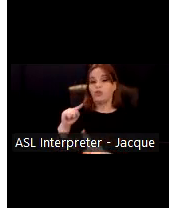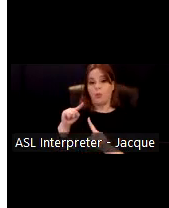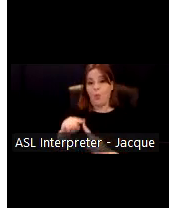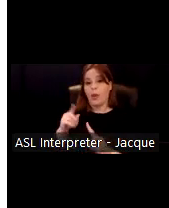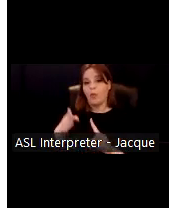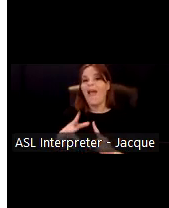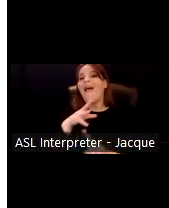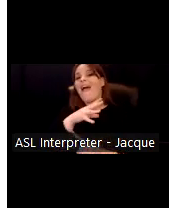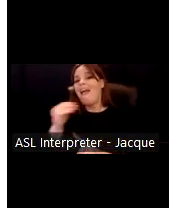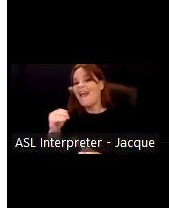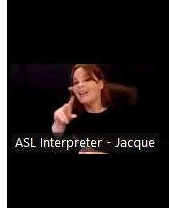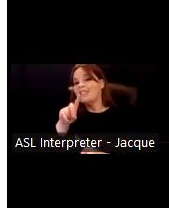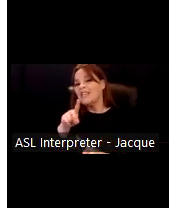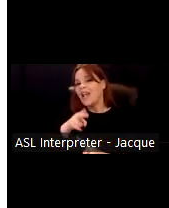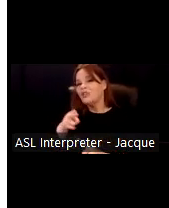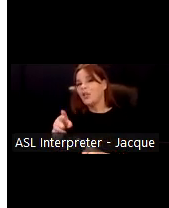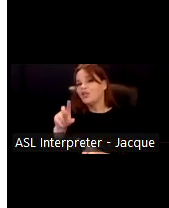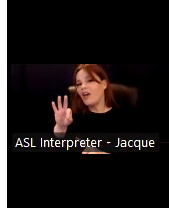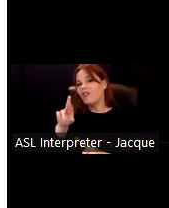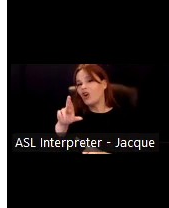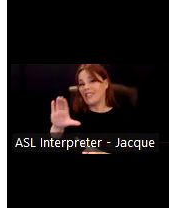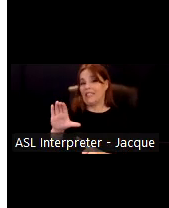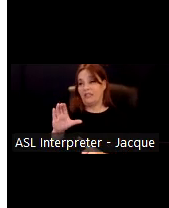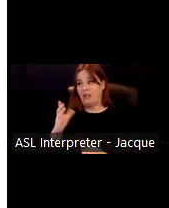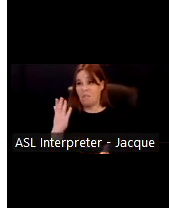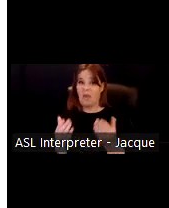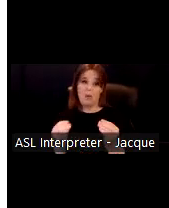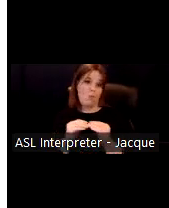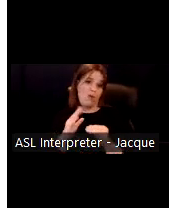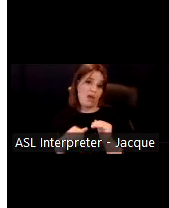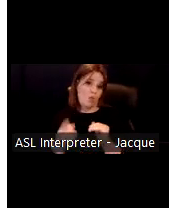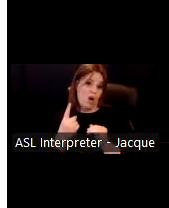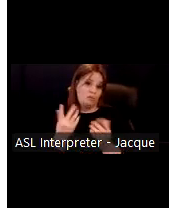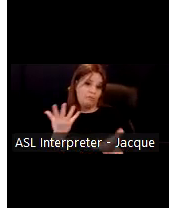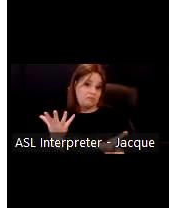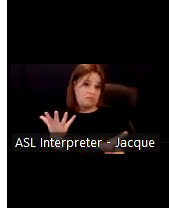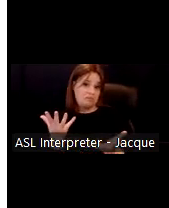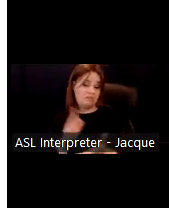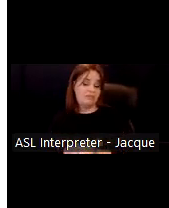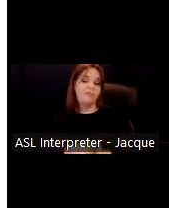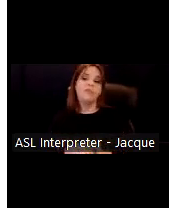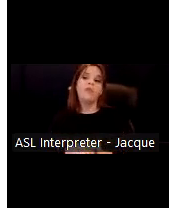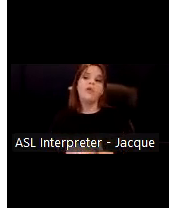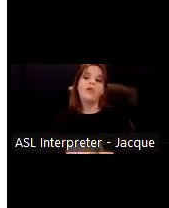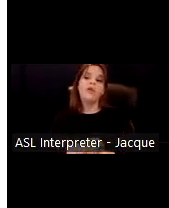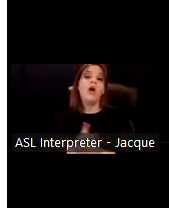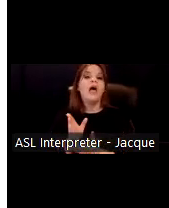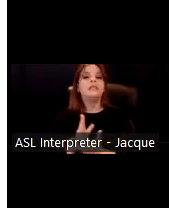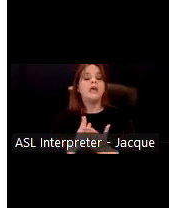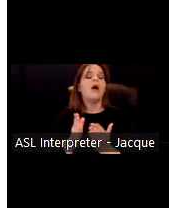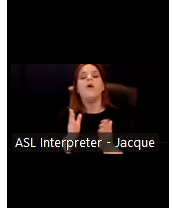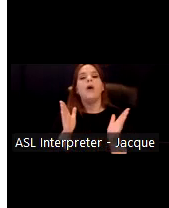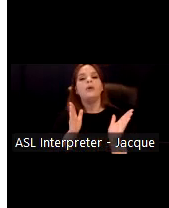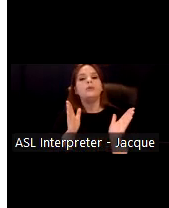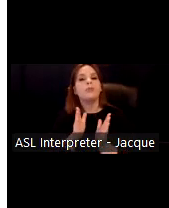and DHH FRCs, maybe more than one. And some